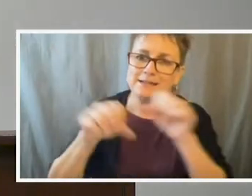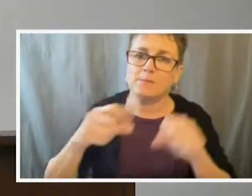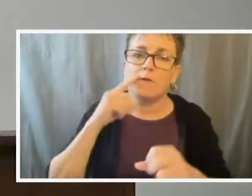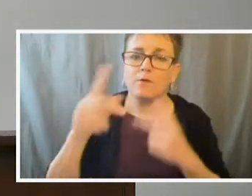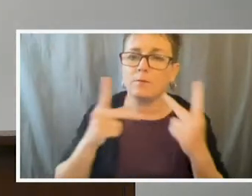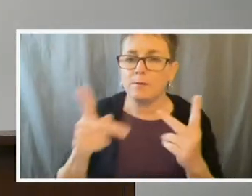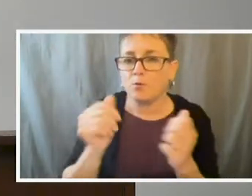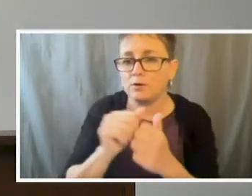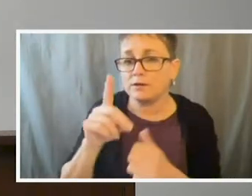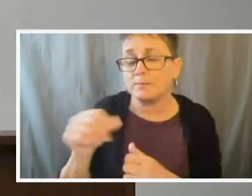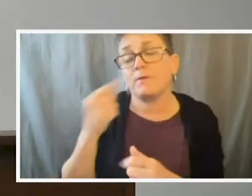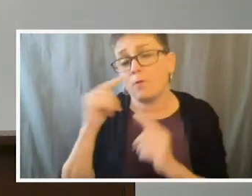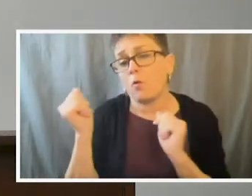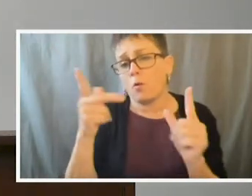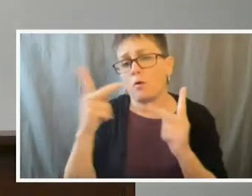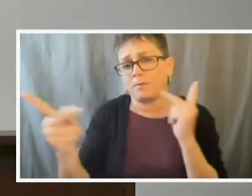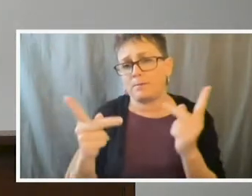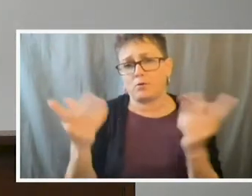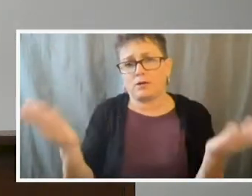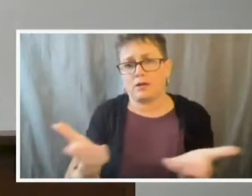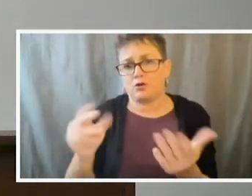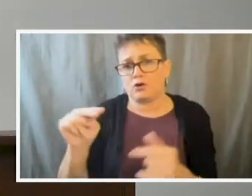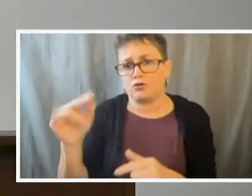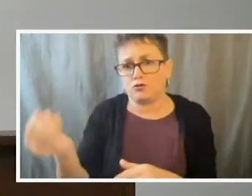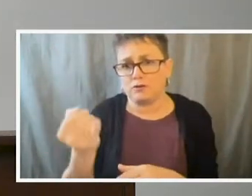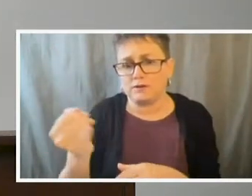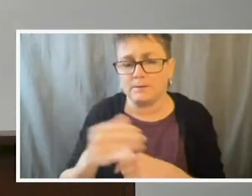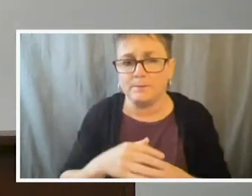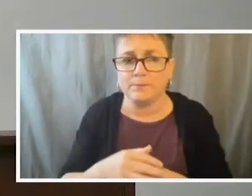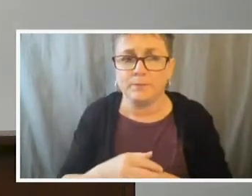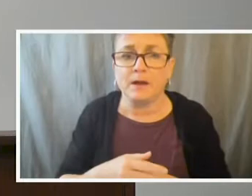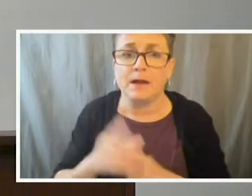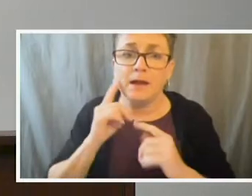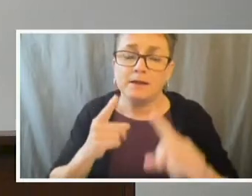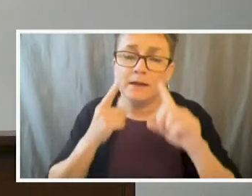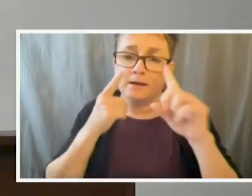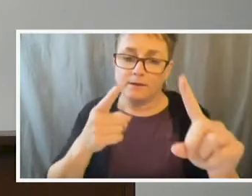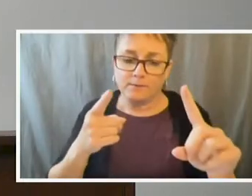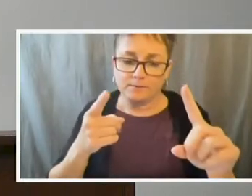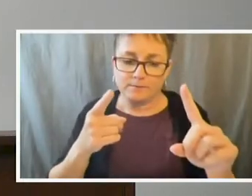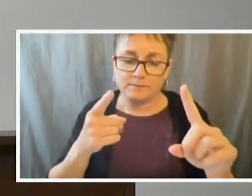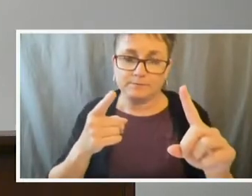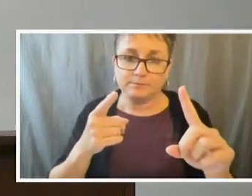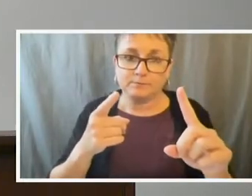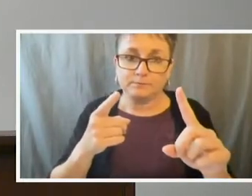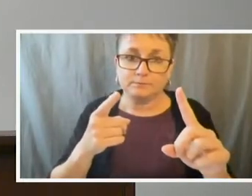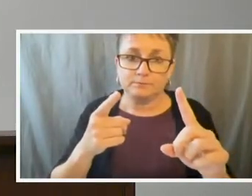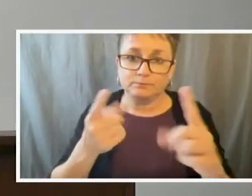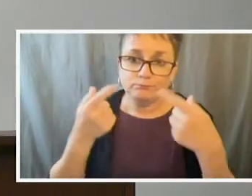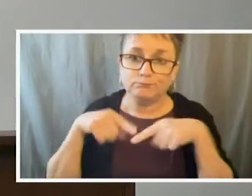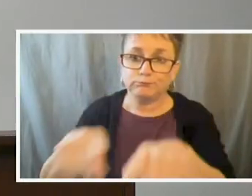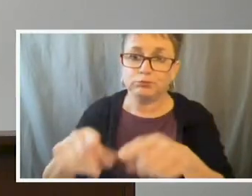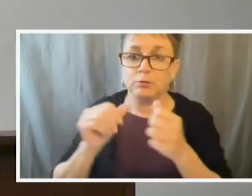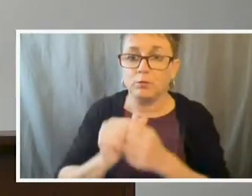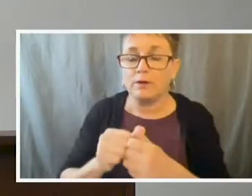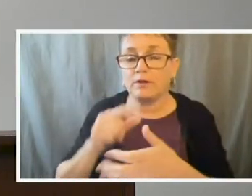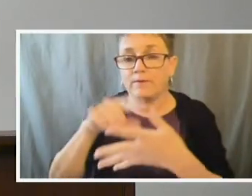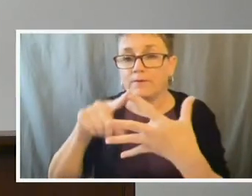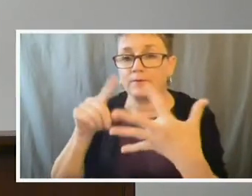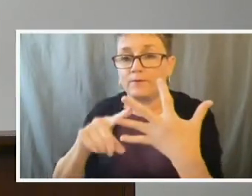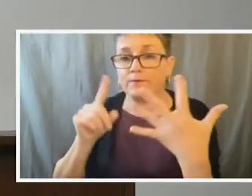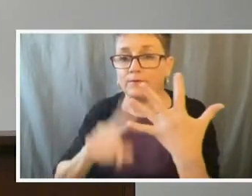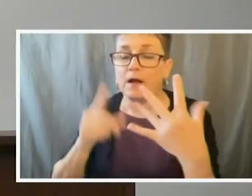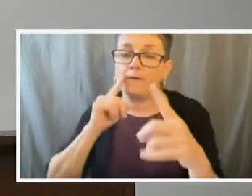all our riders throughout the state. This effort is fully aligned with one of our five overarching goals in our 10-year strategic